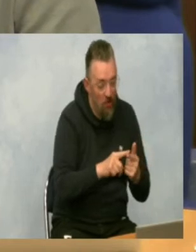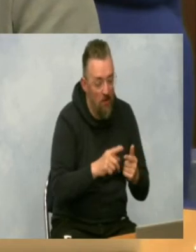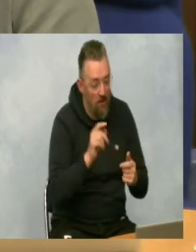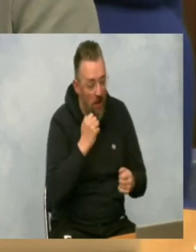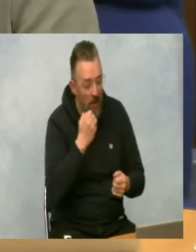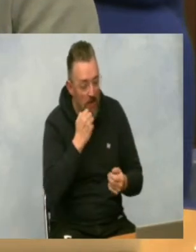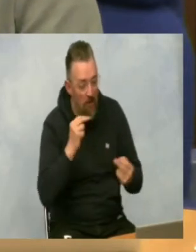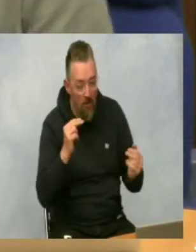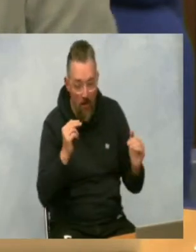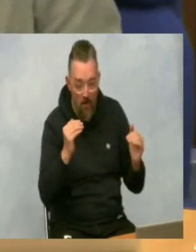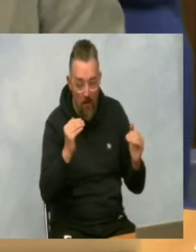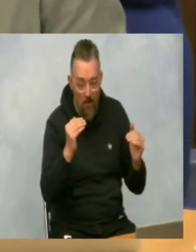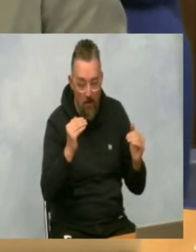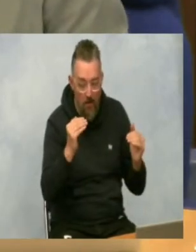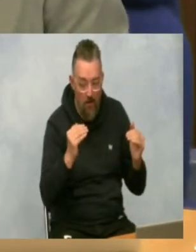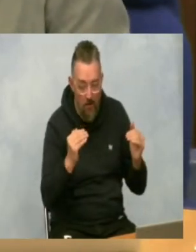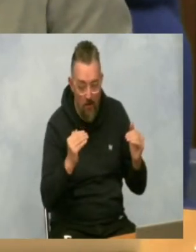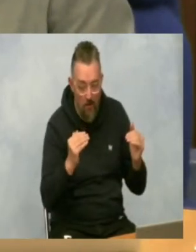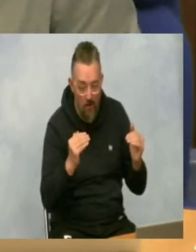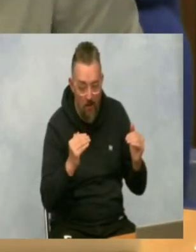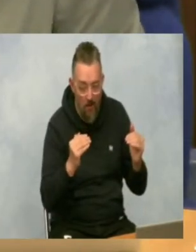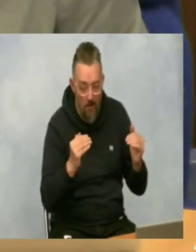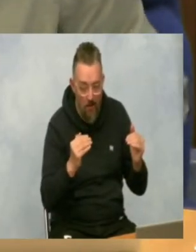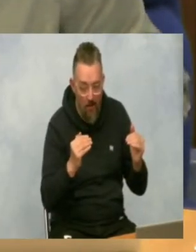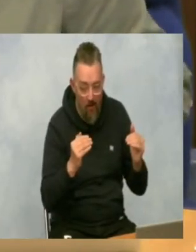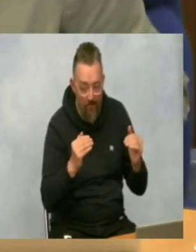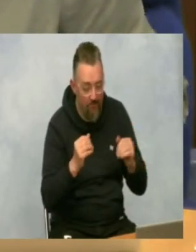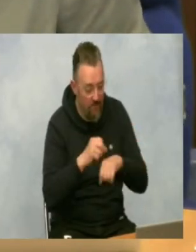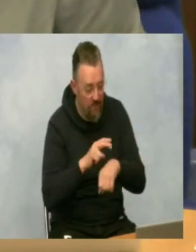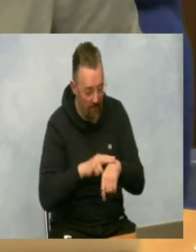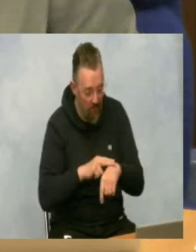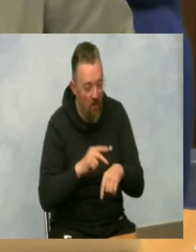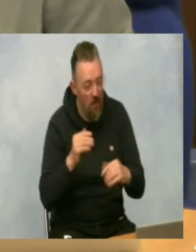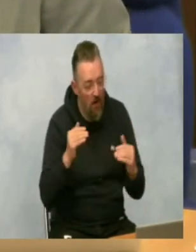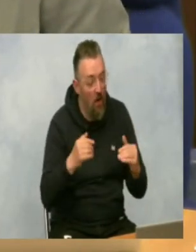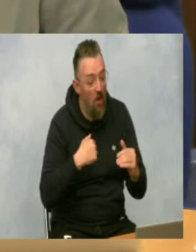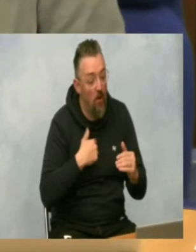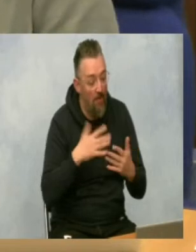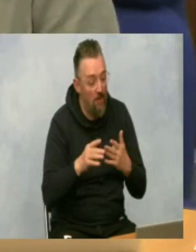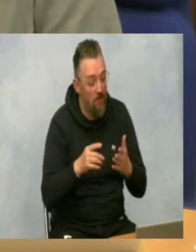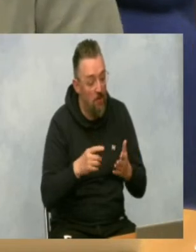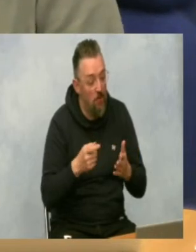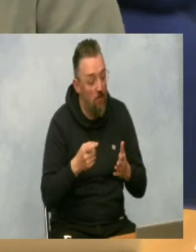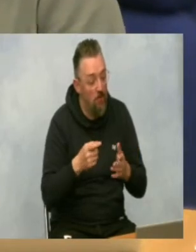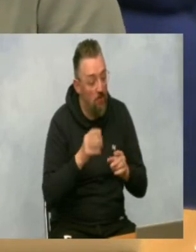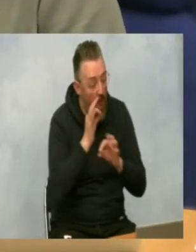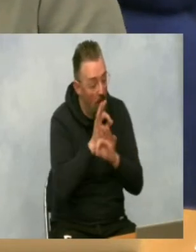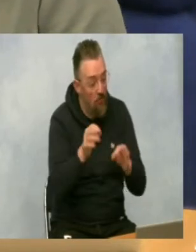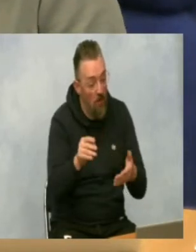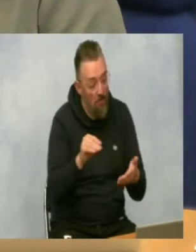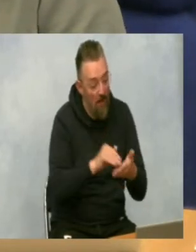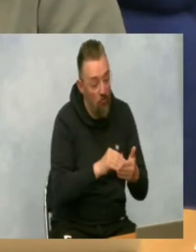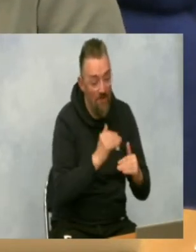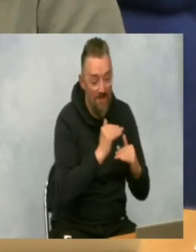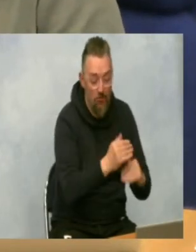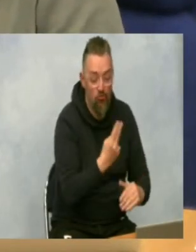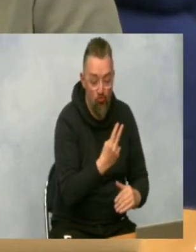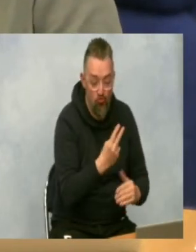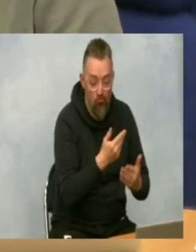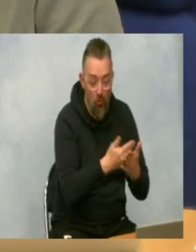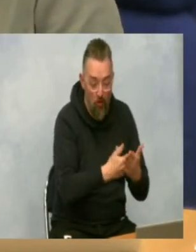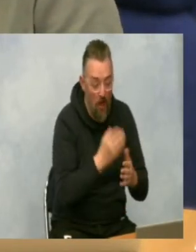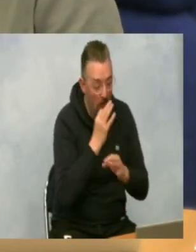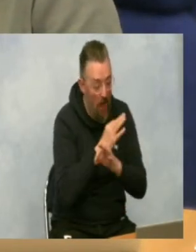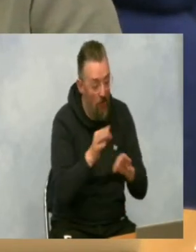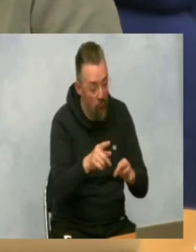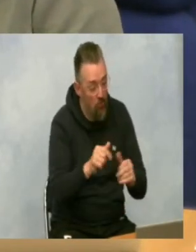in the number of employees by 8 within the resource. And with that, I would refer committee back to section 2 within the report and ask committee